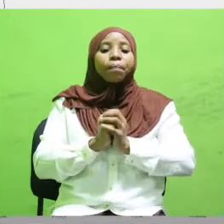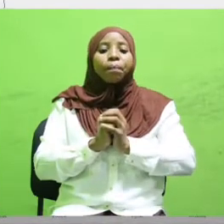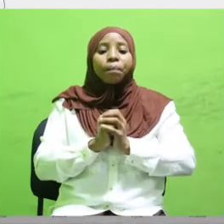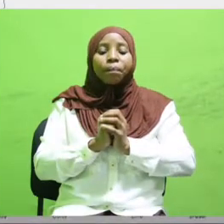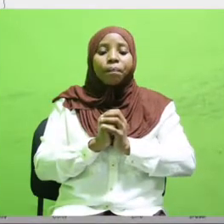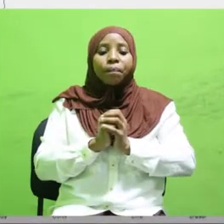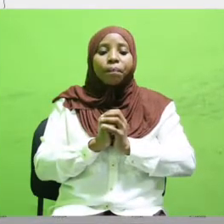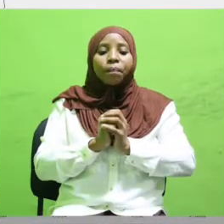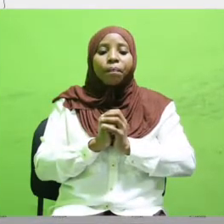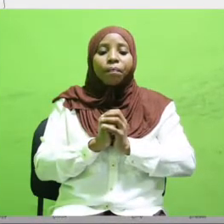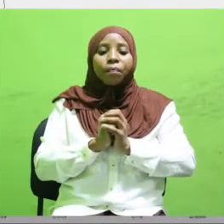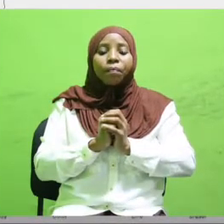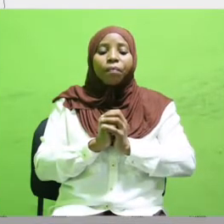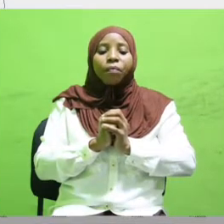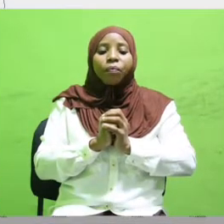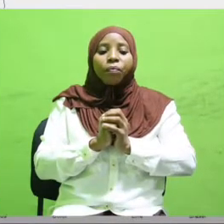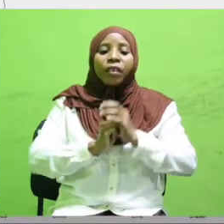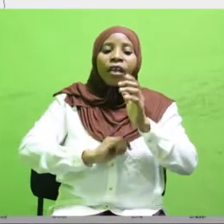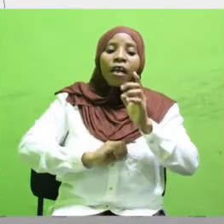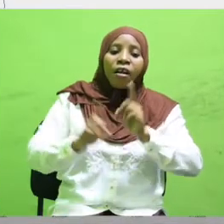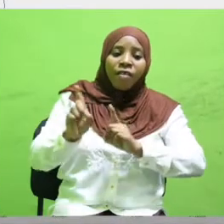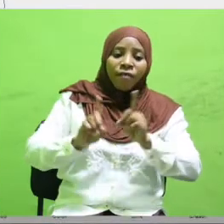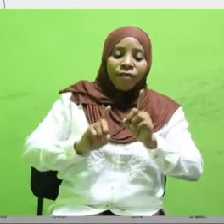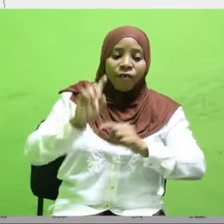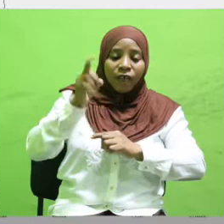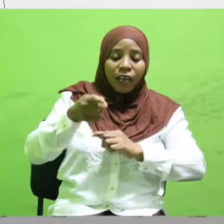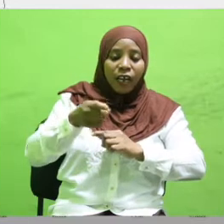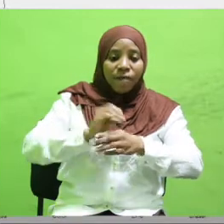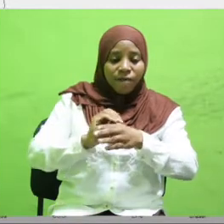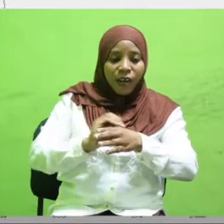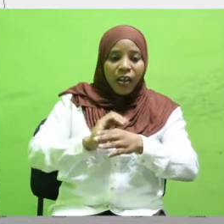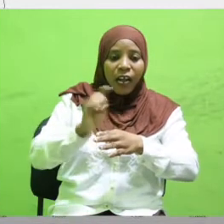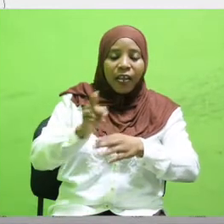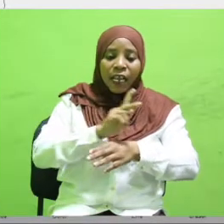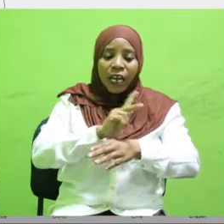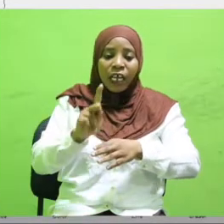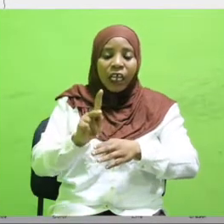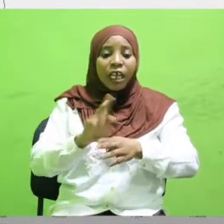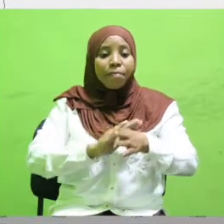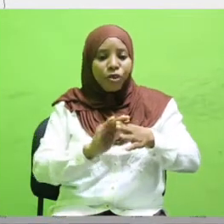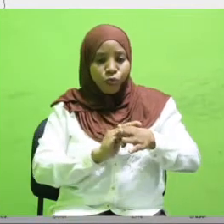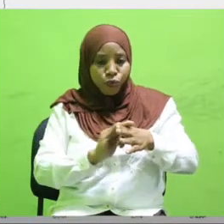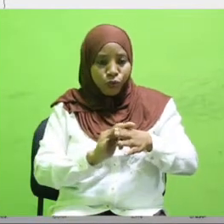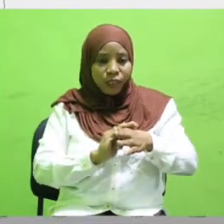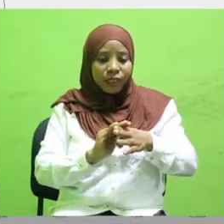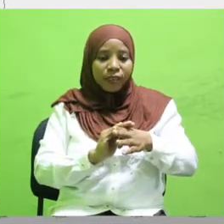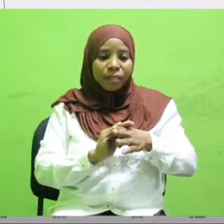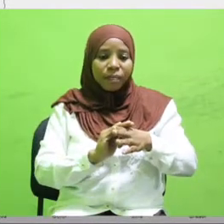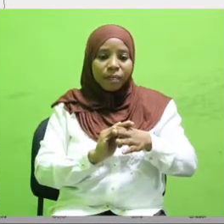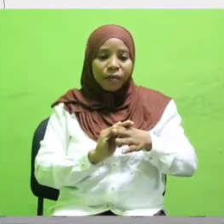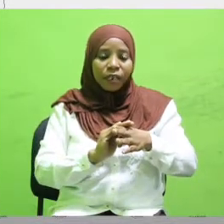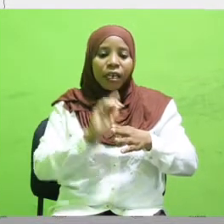Also, fungi can be used in agriculture as fertilizers. There are some types of fungi which can be used in